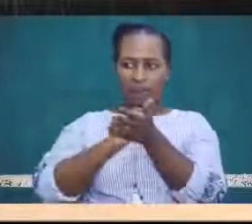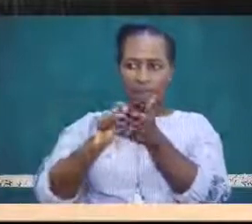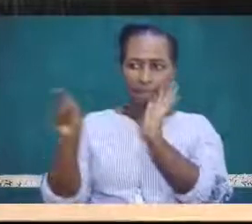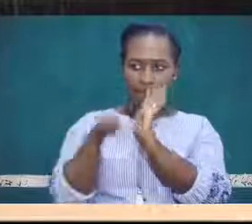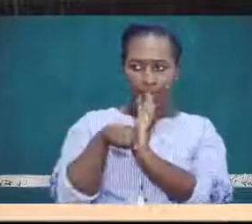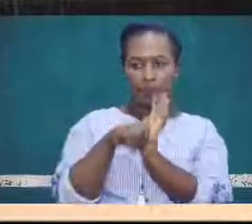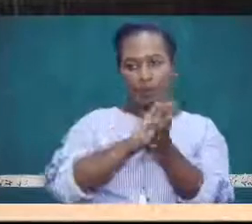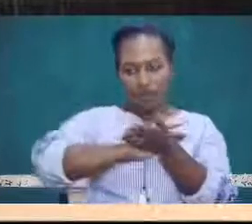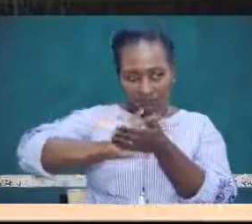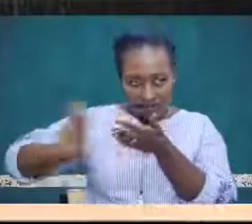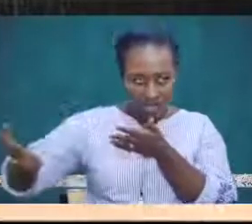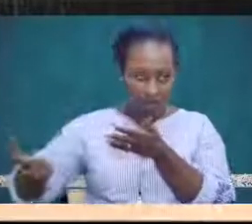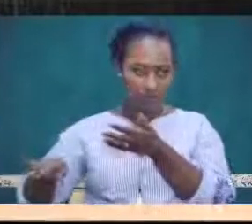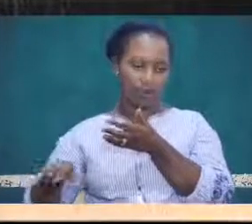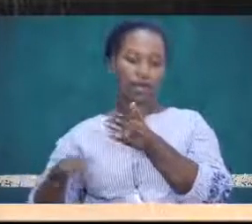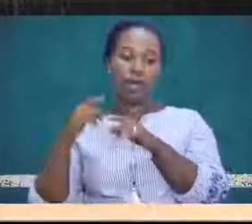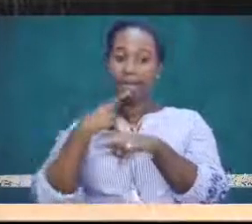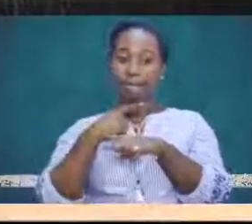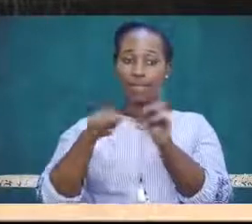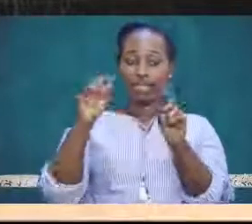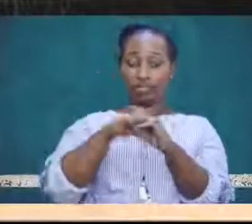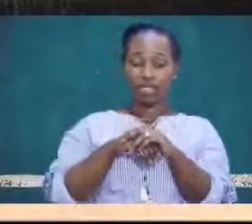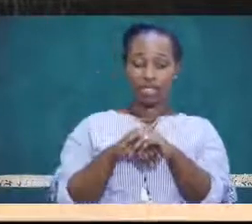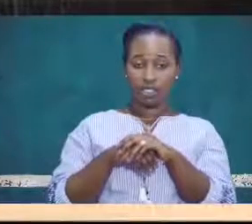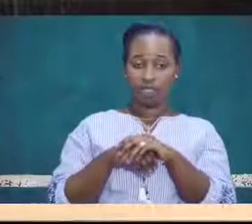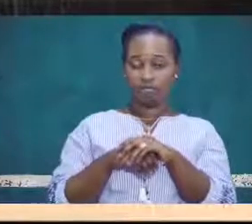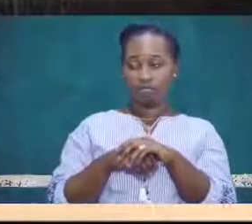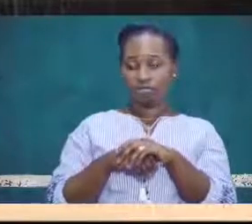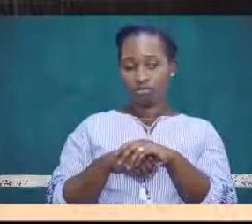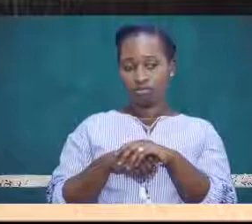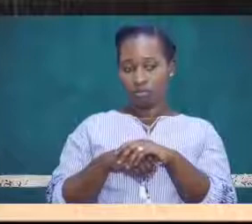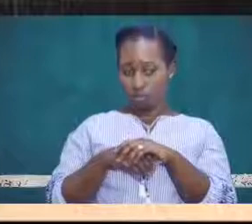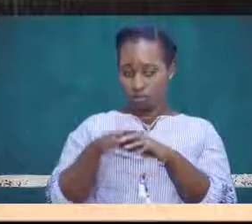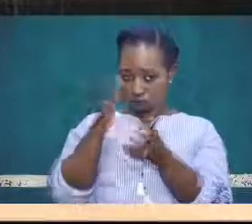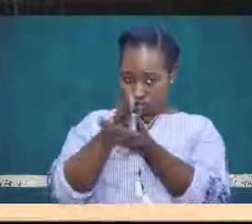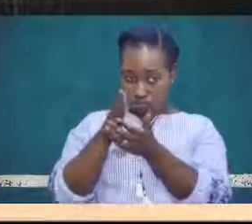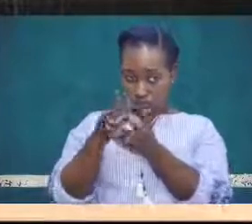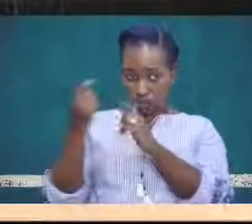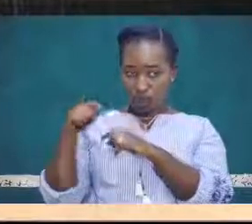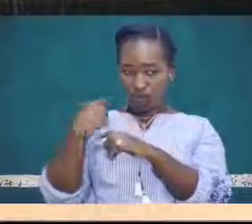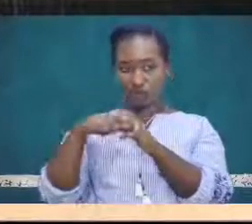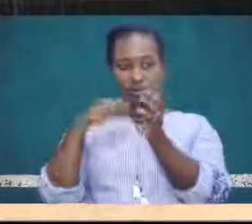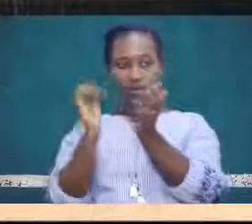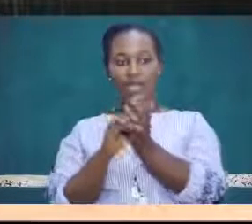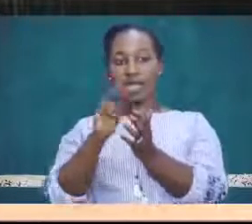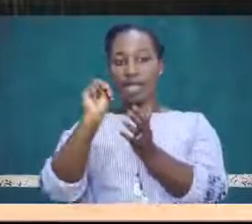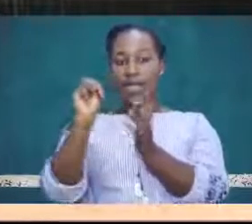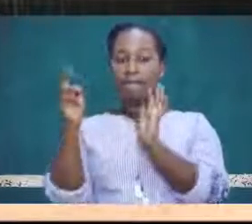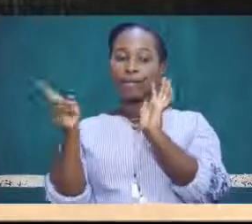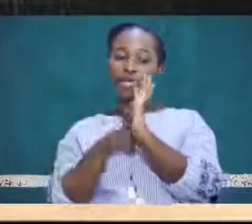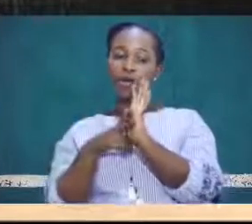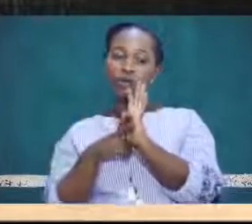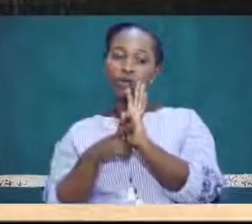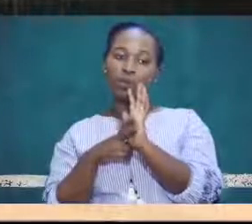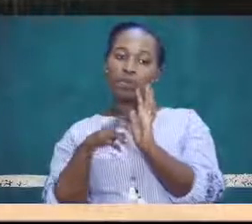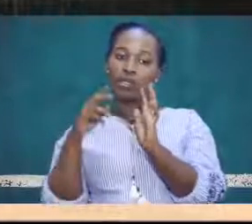that in the substitution you have to bring it. So P is equal to our M, which is our gradient, our slope,